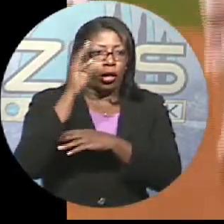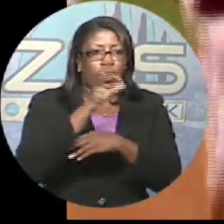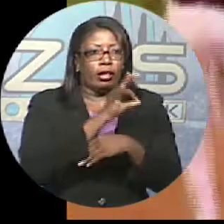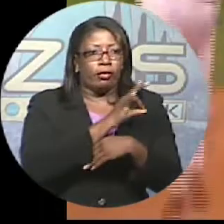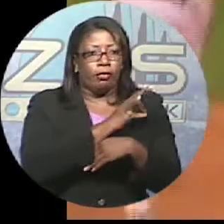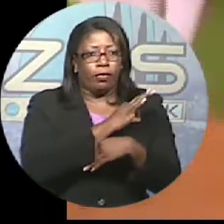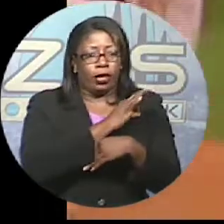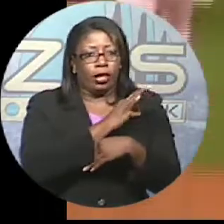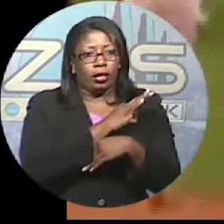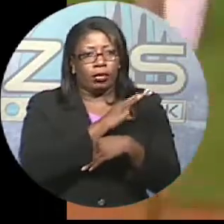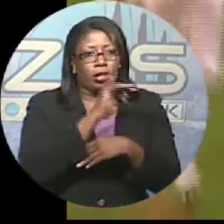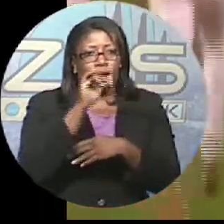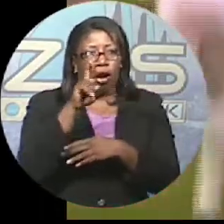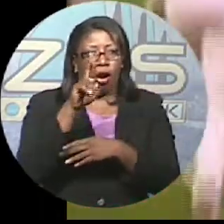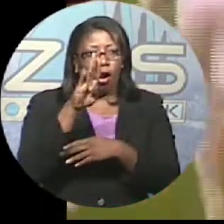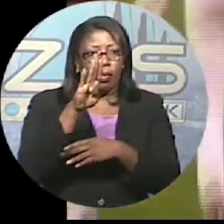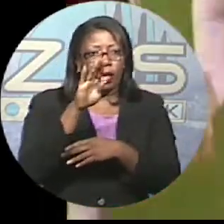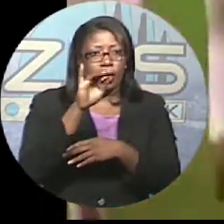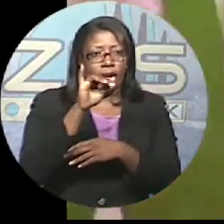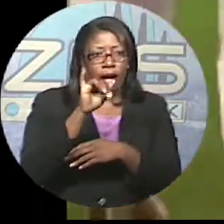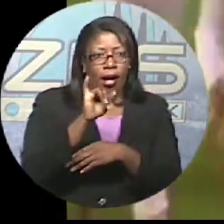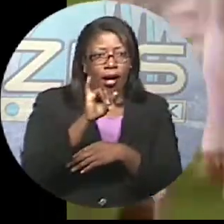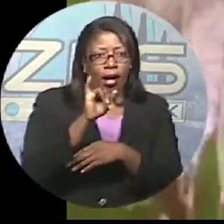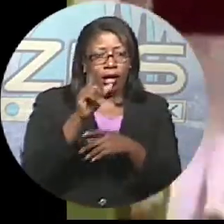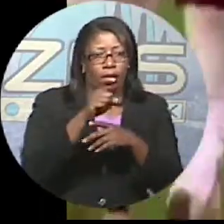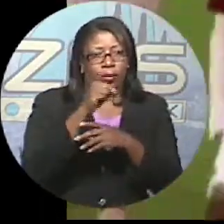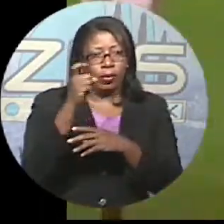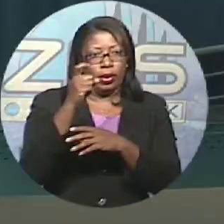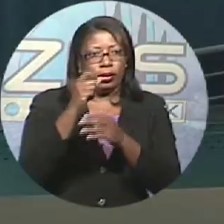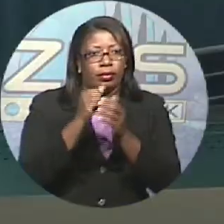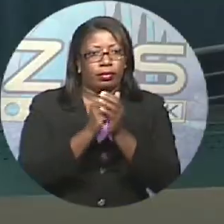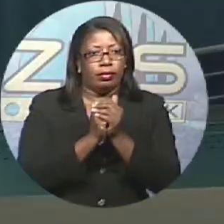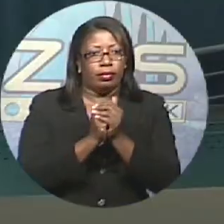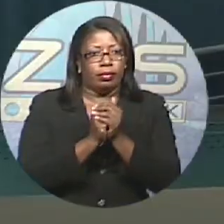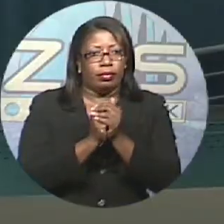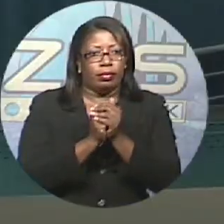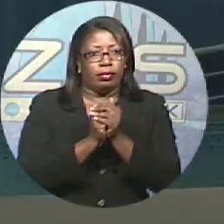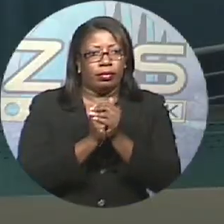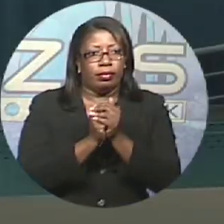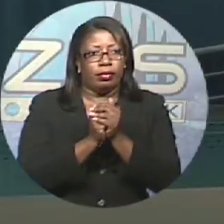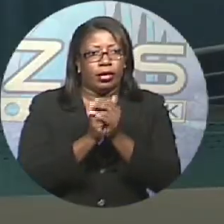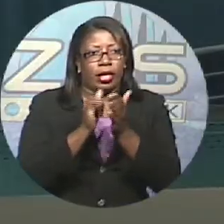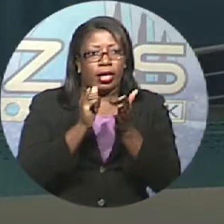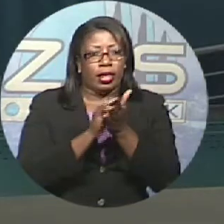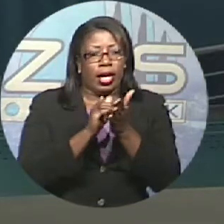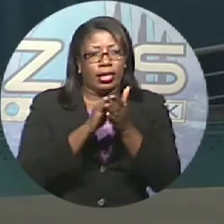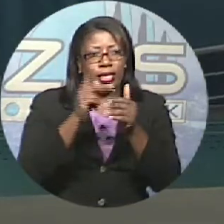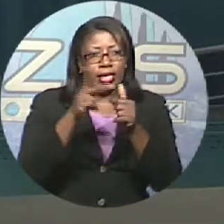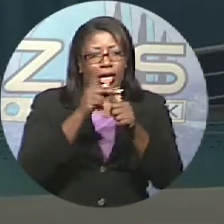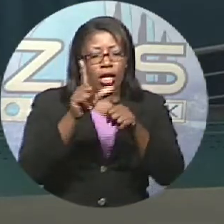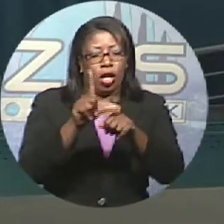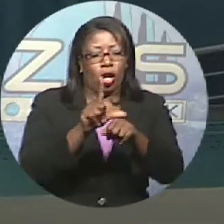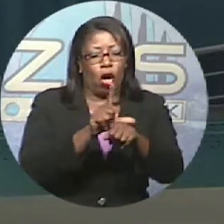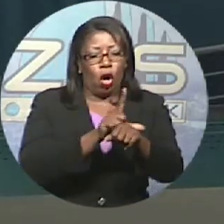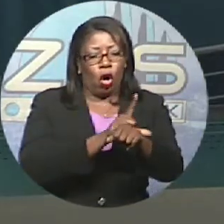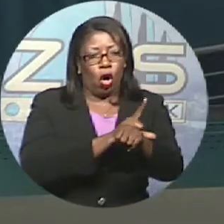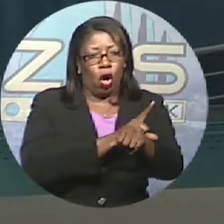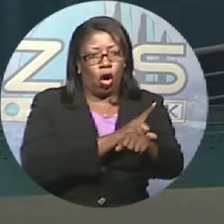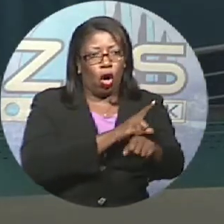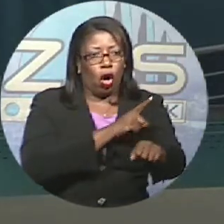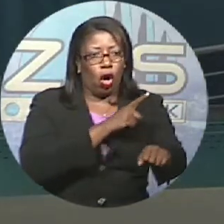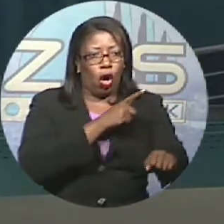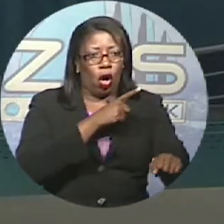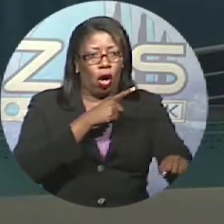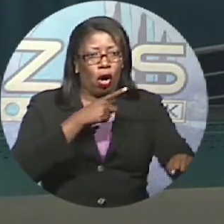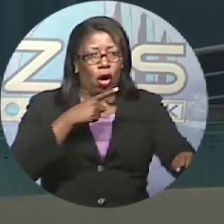Phillips, RBI single. The Cougars win at 3-2. Now, that was the second longest game in NCAA